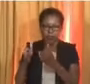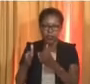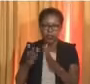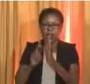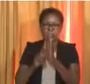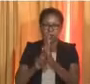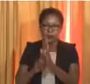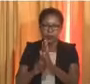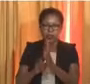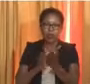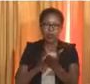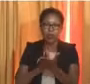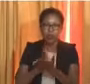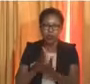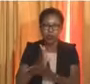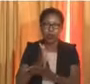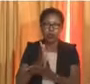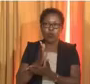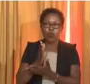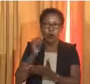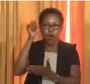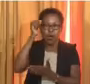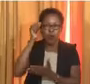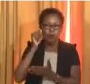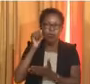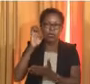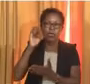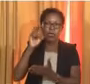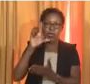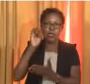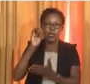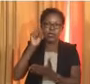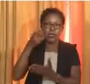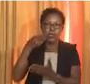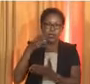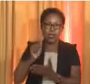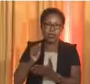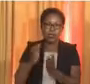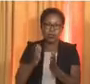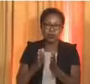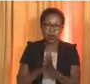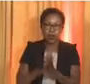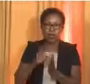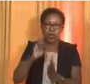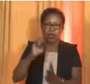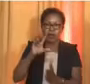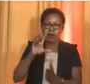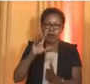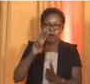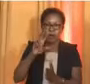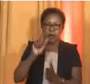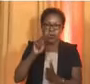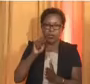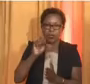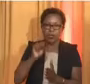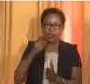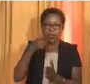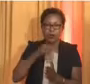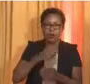by learned counsel Mr. Elisha Ongoya and Evans Oganda, made submissions